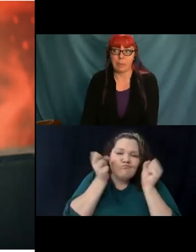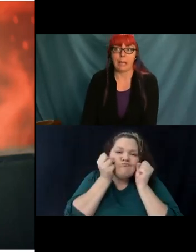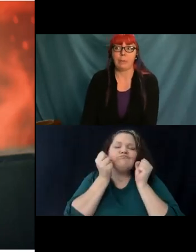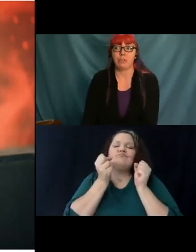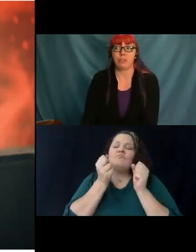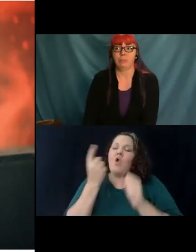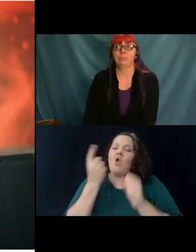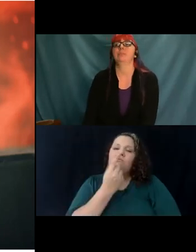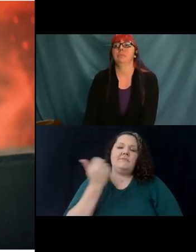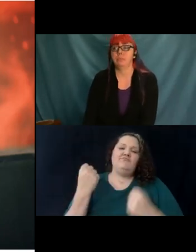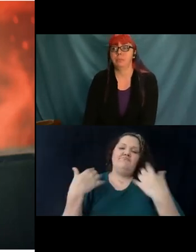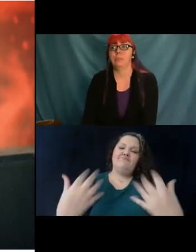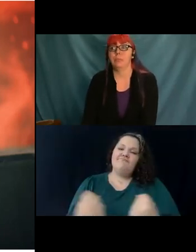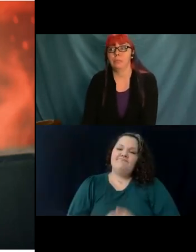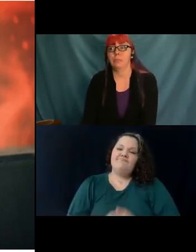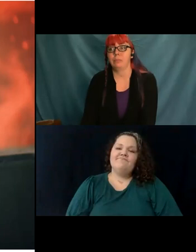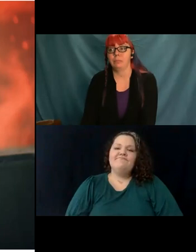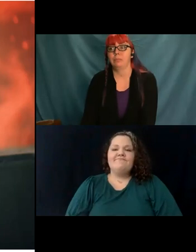That's my language.